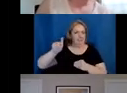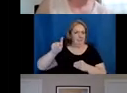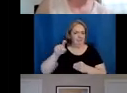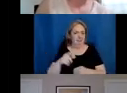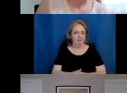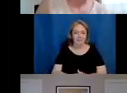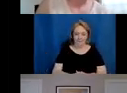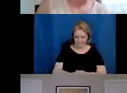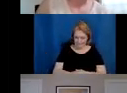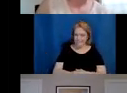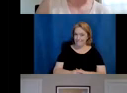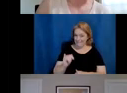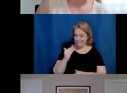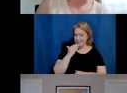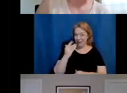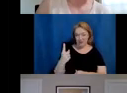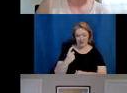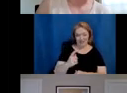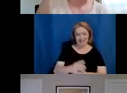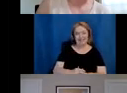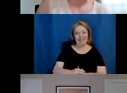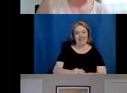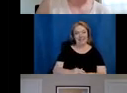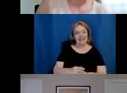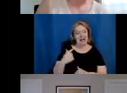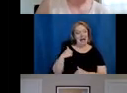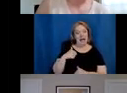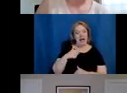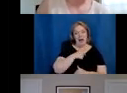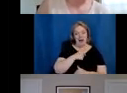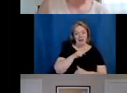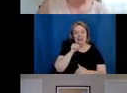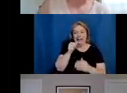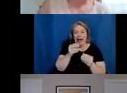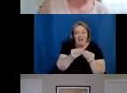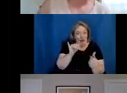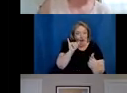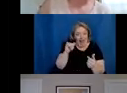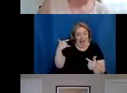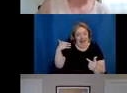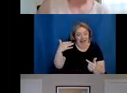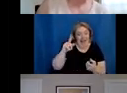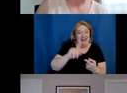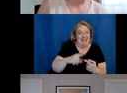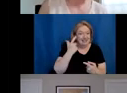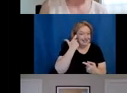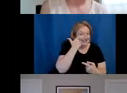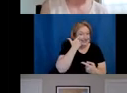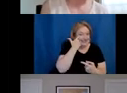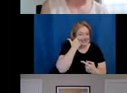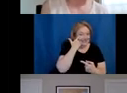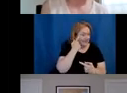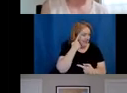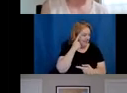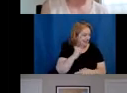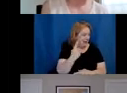1921. Yeah, that's a great question. So we didn't actually solve this problem until relatively recently. I think it was actually one of